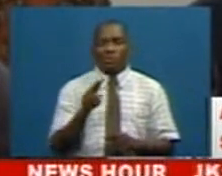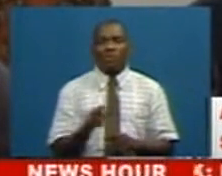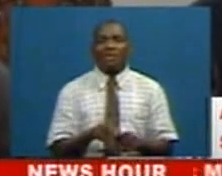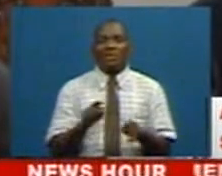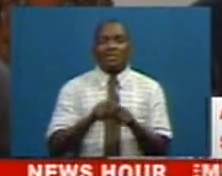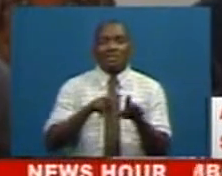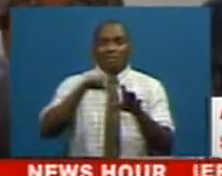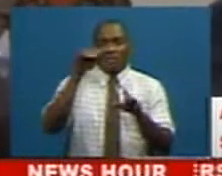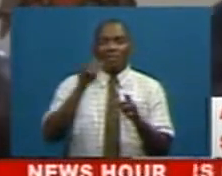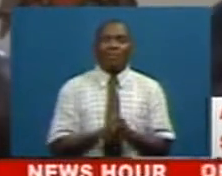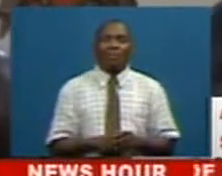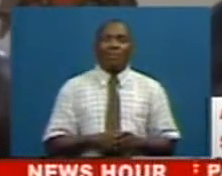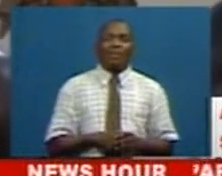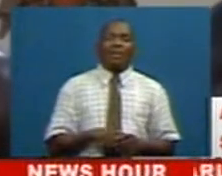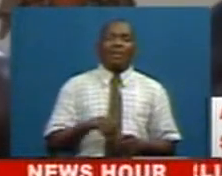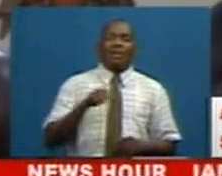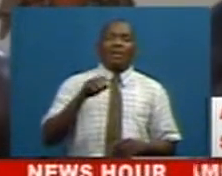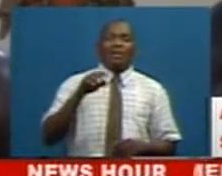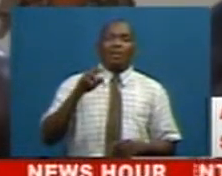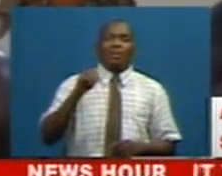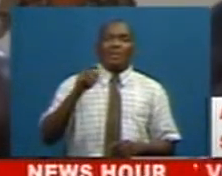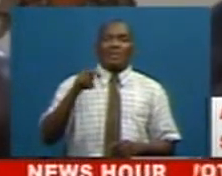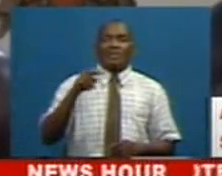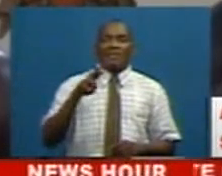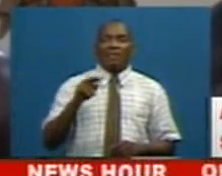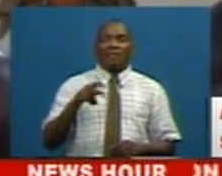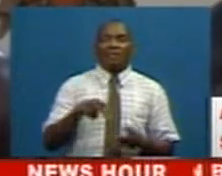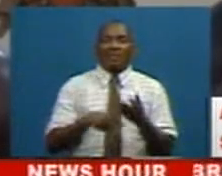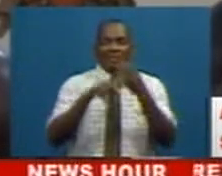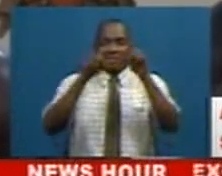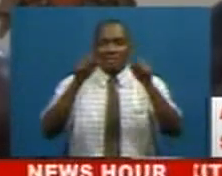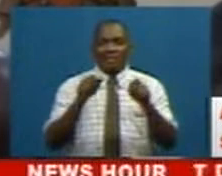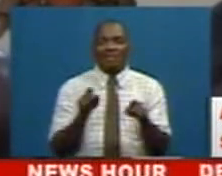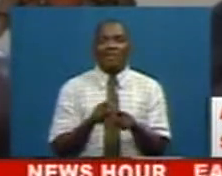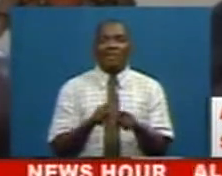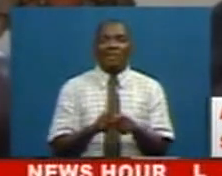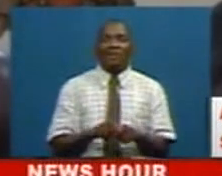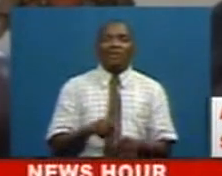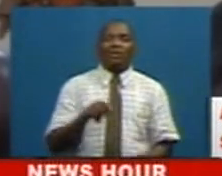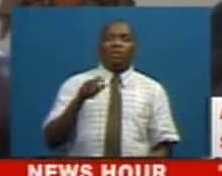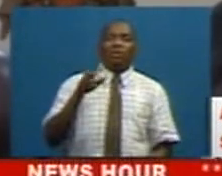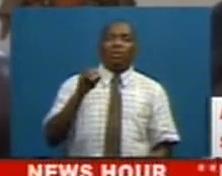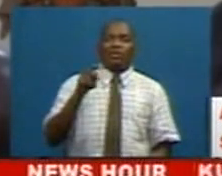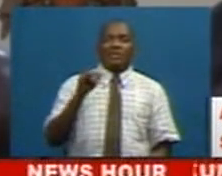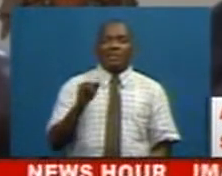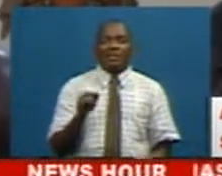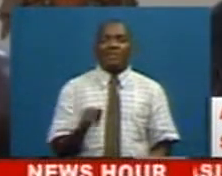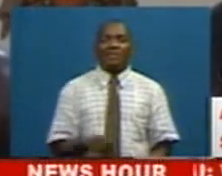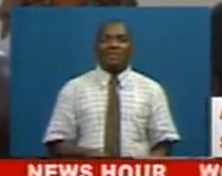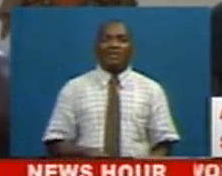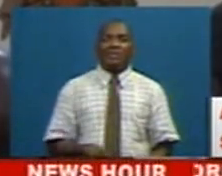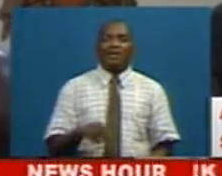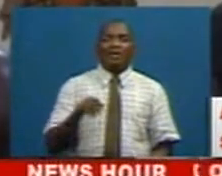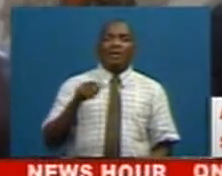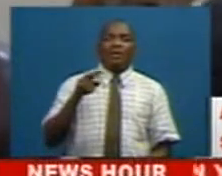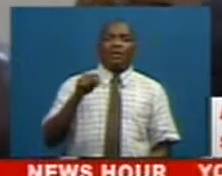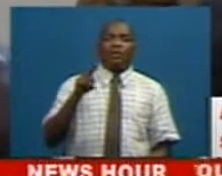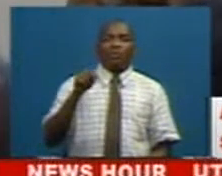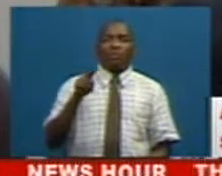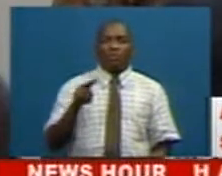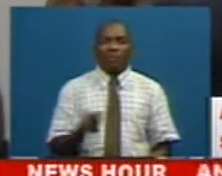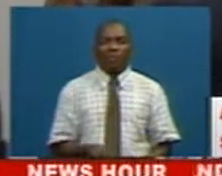as the chairman, Professor Joseph Minta as the vice chairman, Mr. Francis Utia Kenteng, Mr. Mark